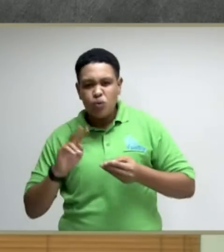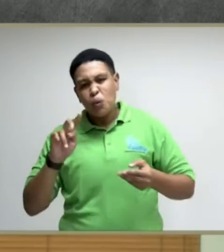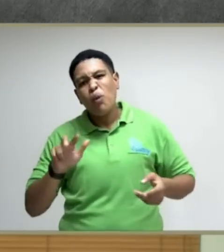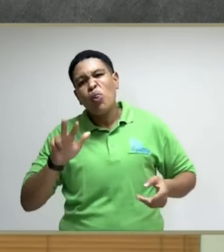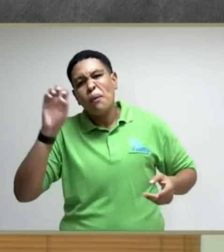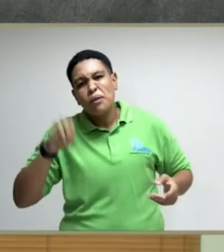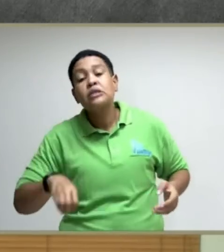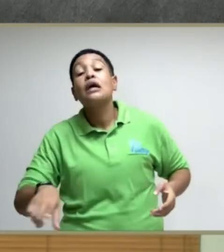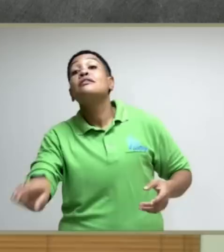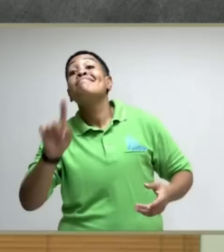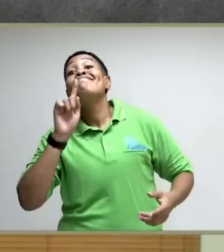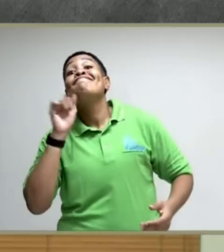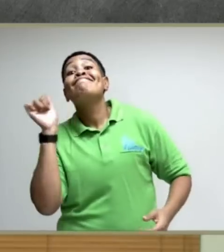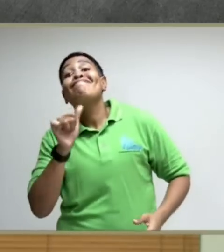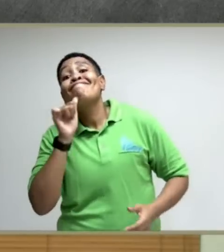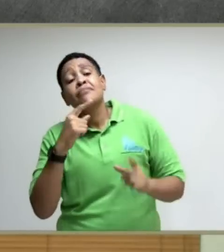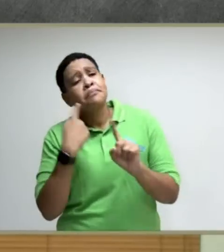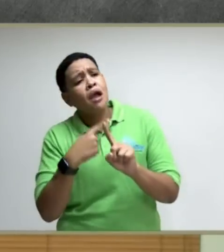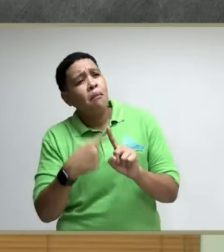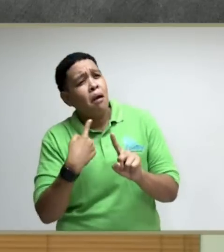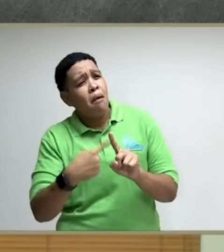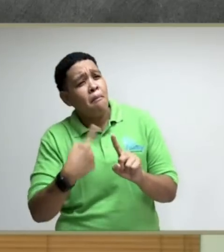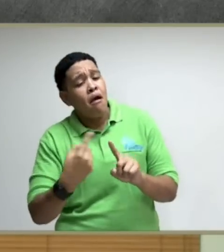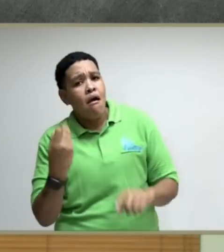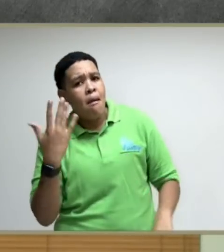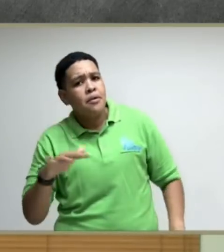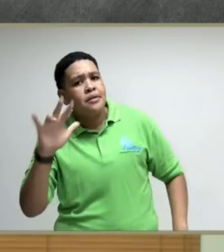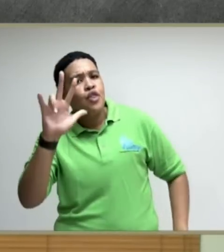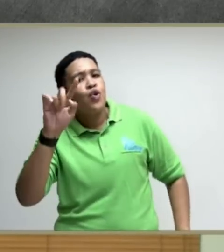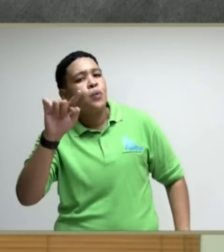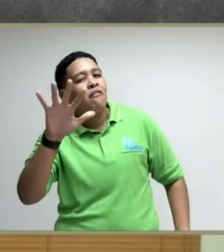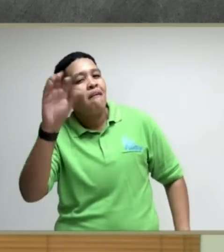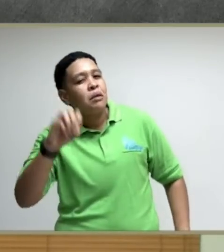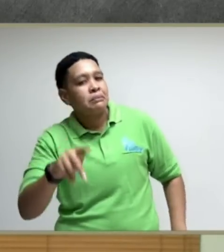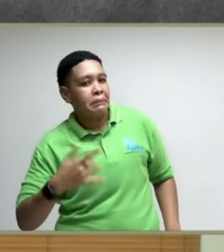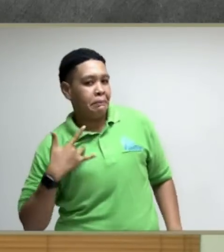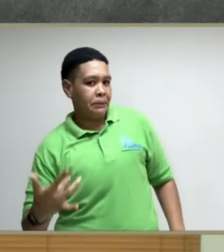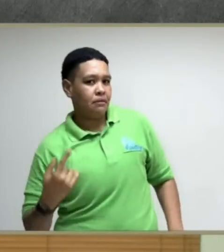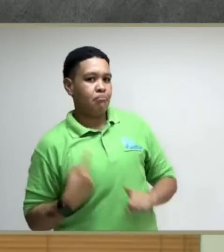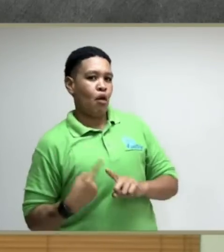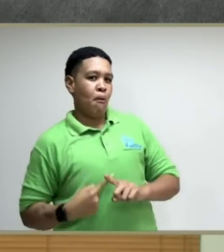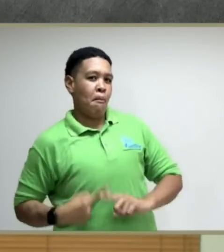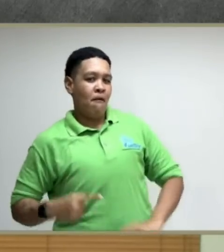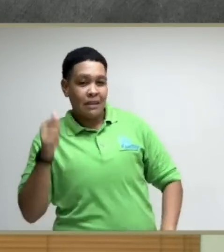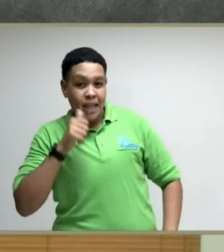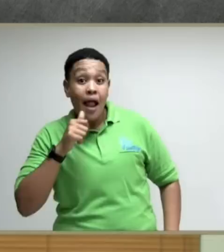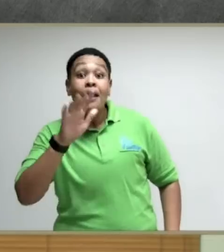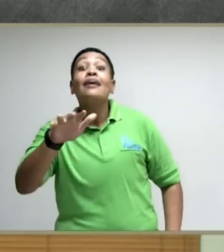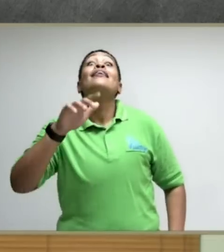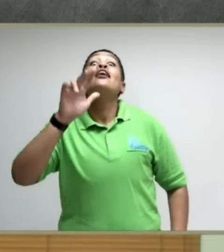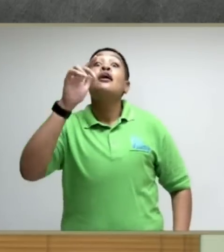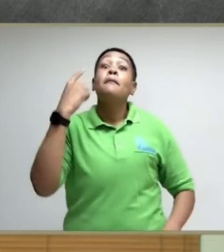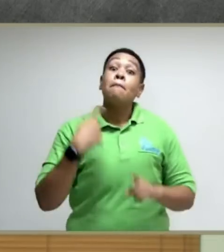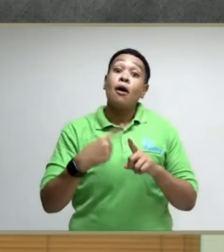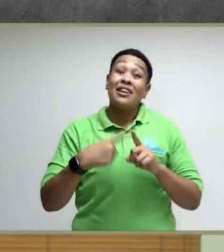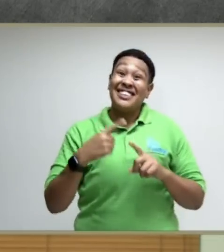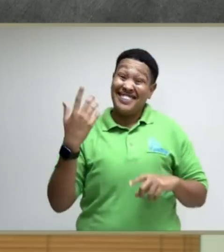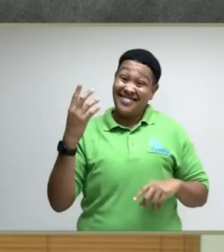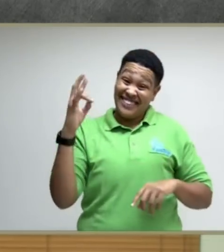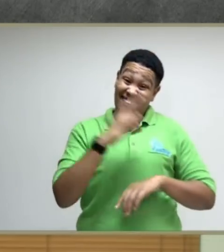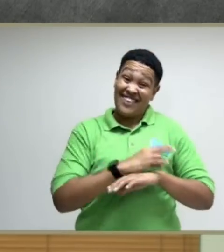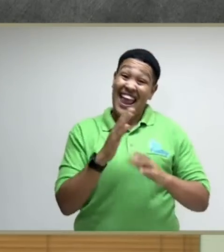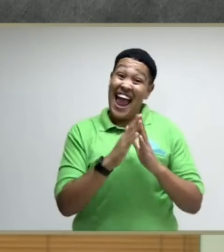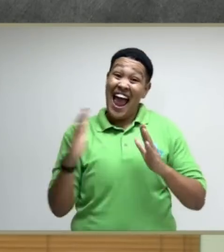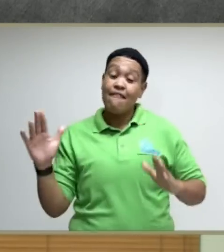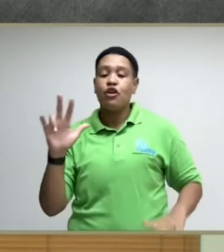is 32.5%, and the positivity rate, the 7-day average, is 38.3%. So